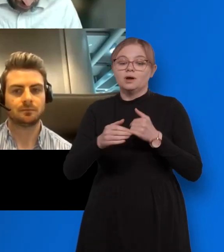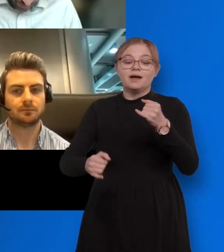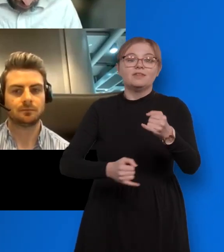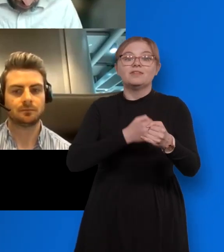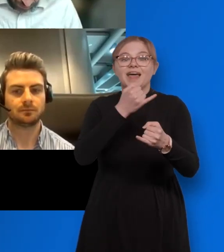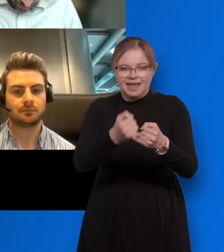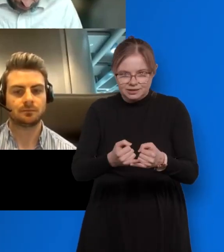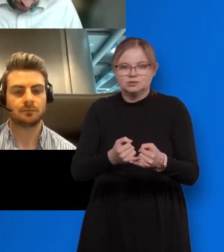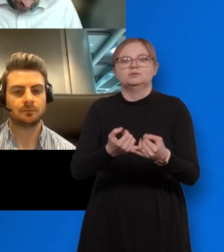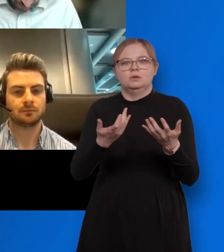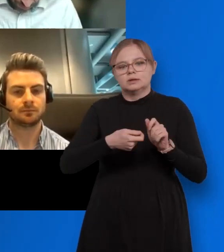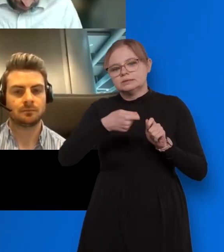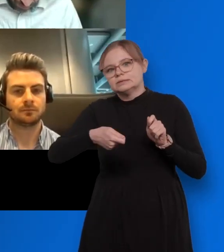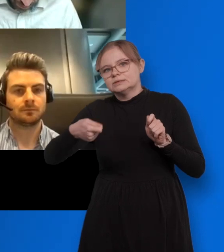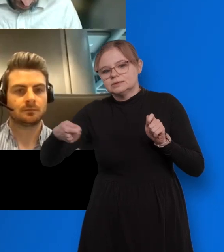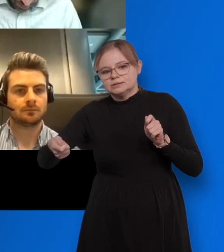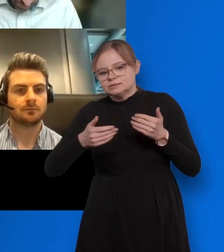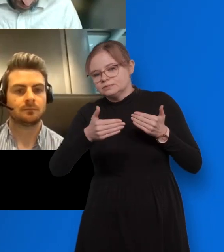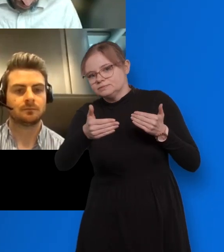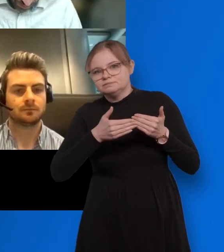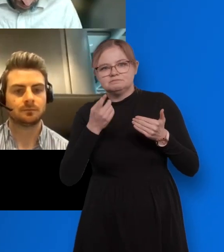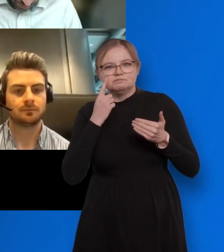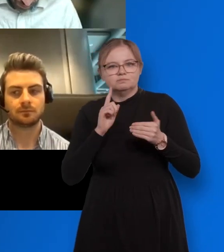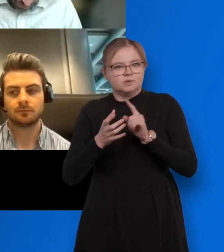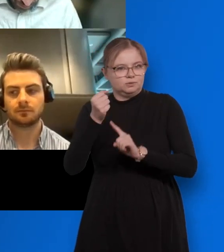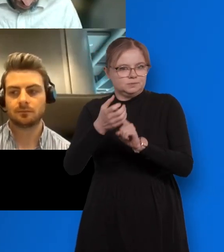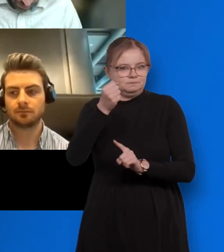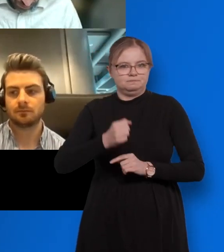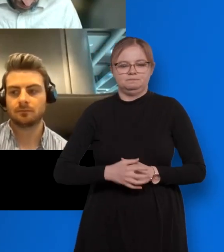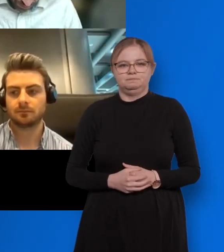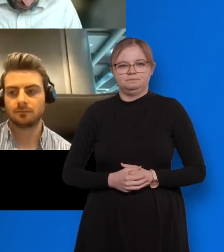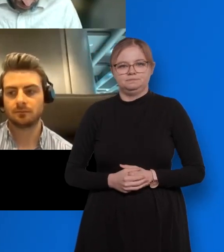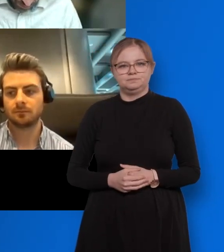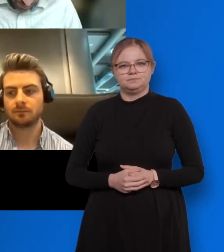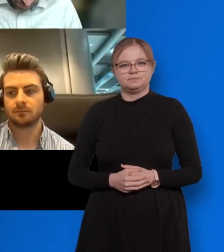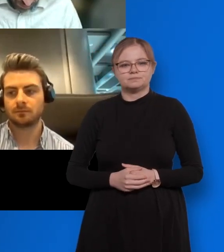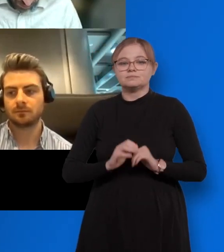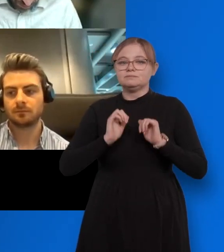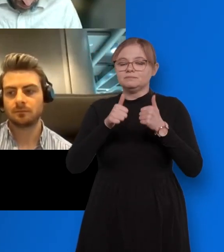outcomes at the end are going to take a little bit longer to see. Thank you.